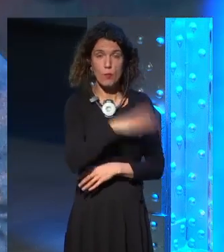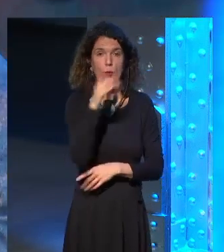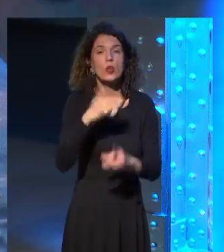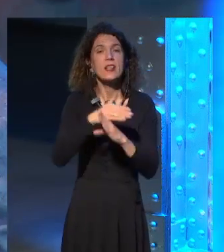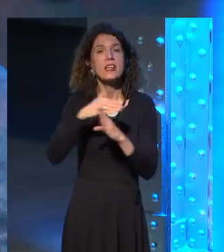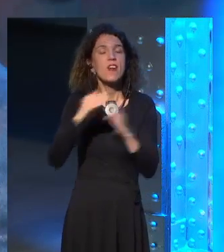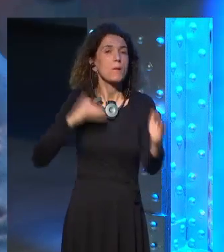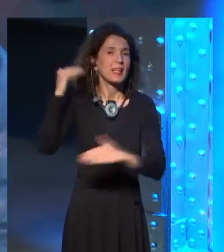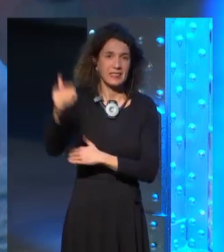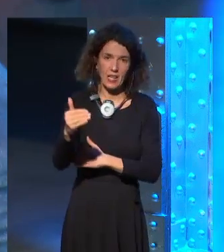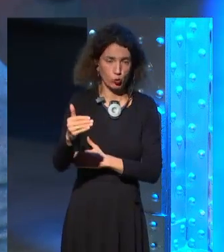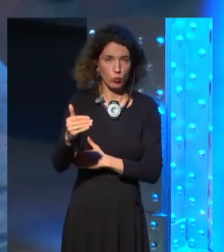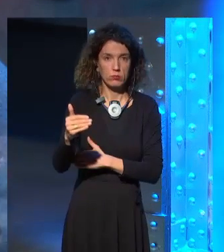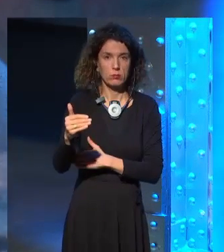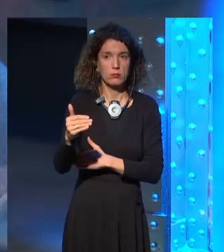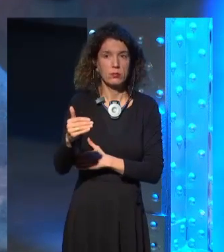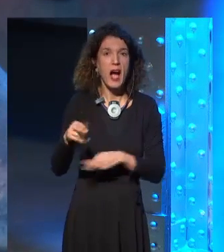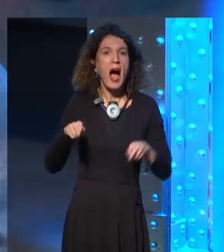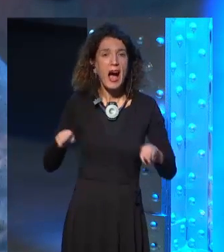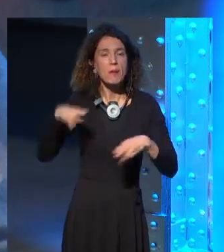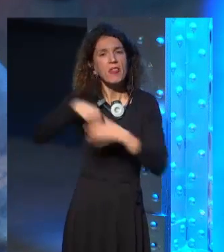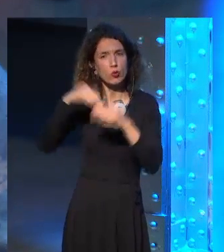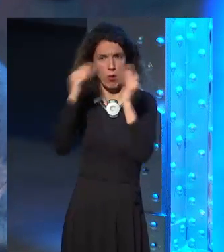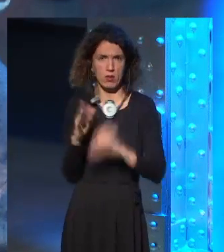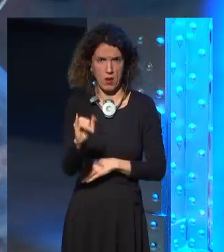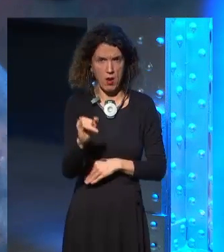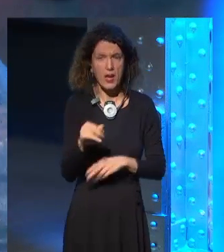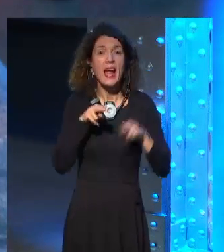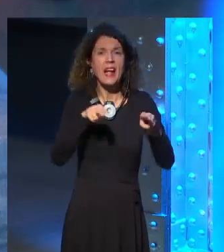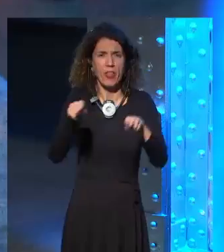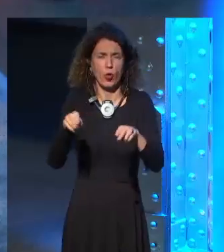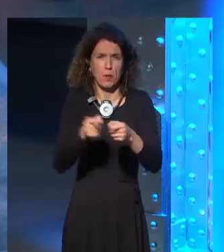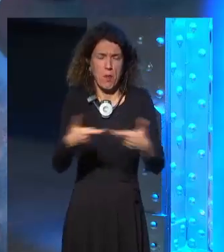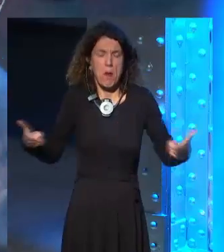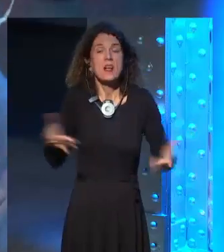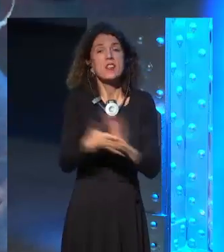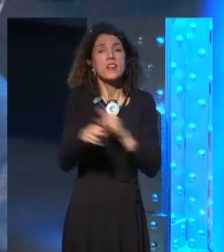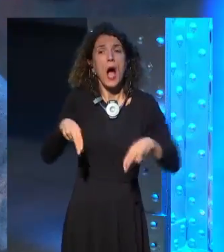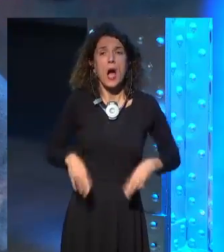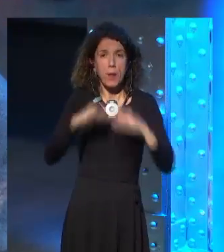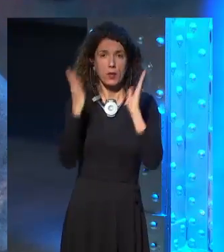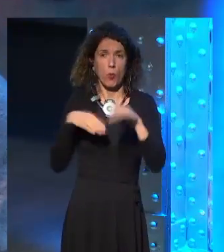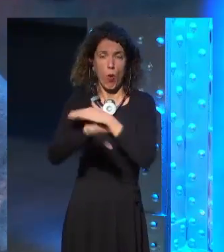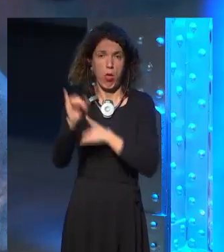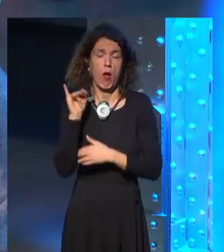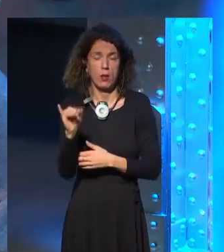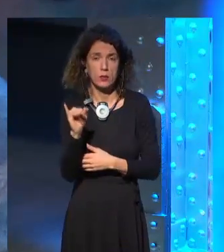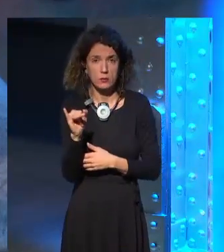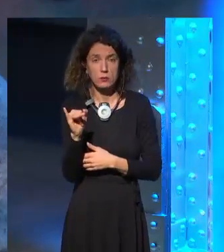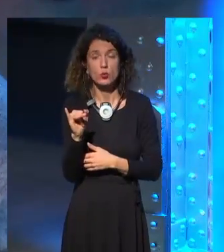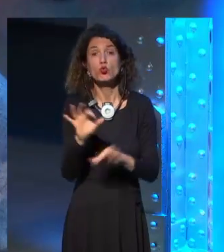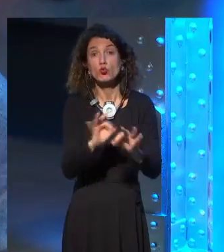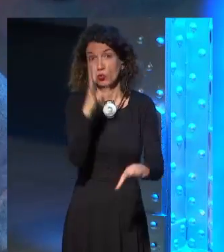of weapons at home. There are more hunters, therefore they have more weapons. And unfortunately, that's a very